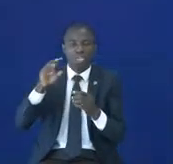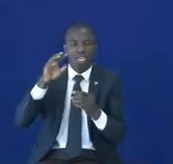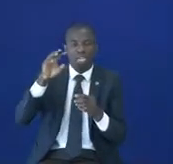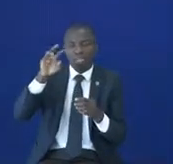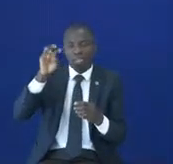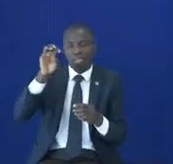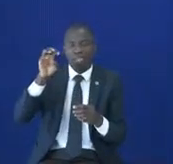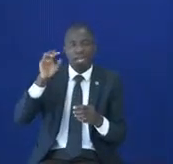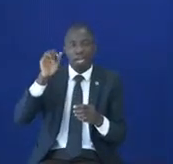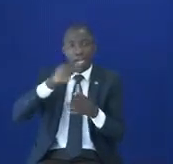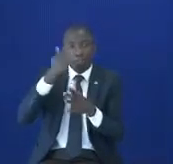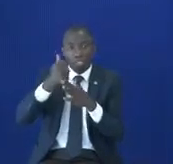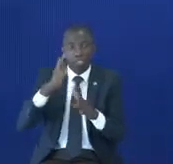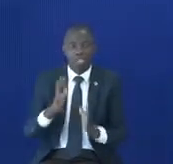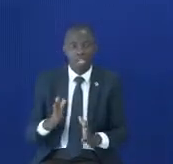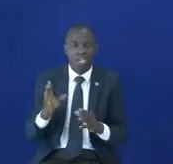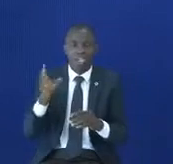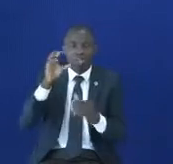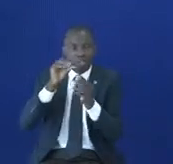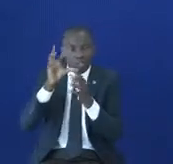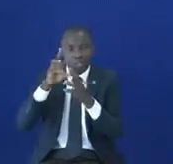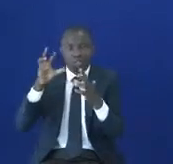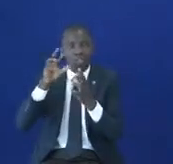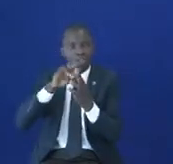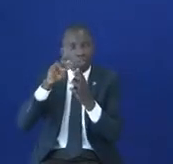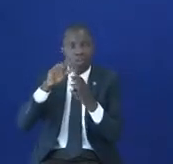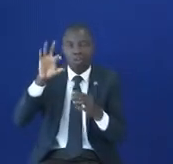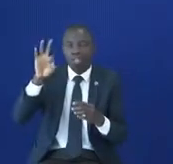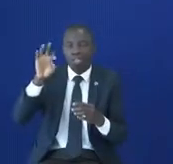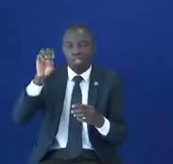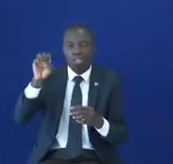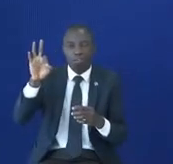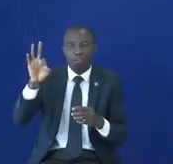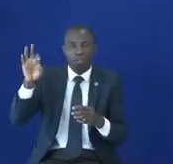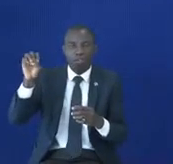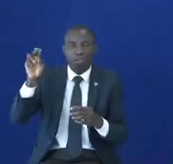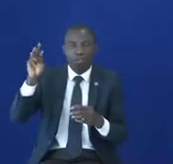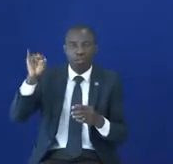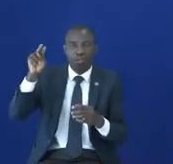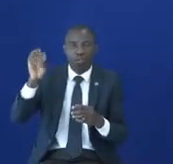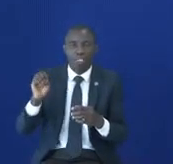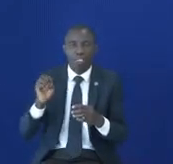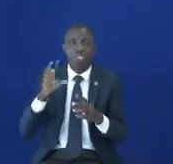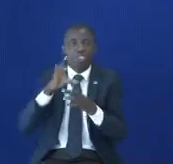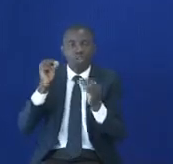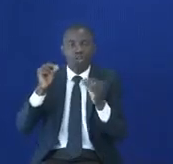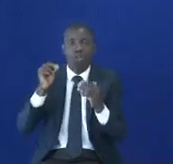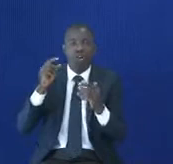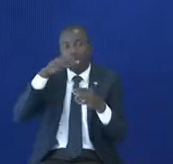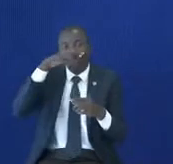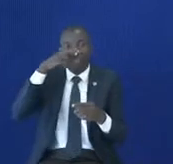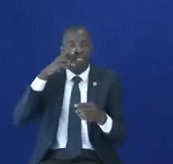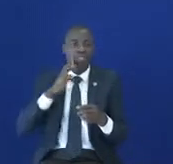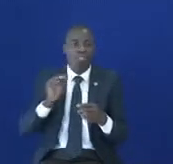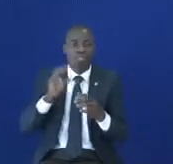nor abusers of themselves with mankind. Verse 10, nor thieves, nor